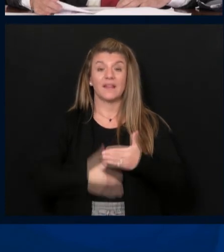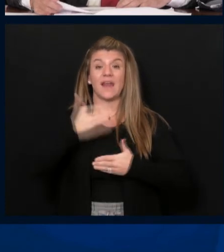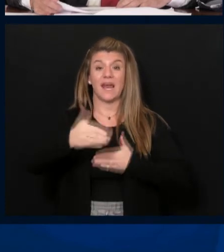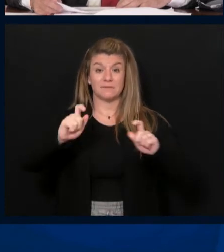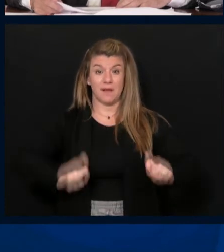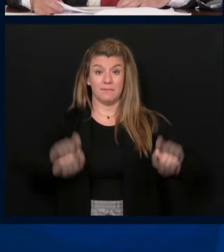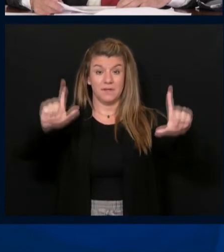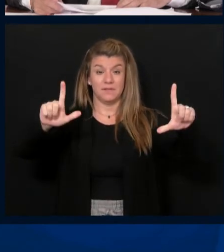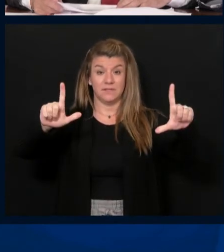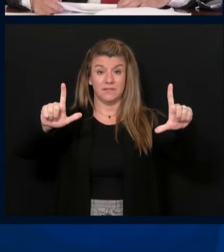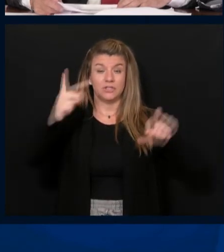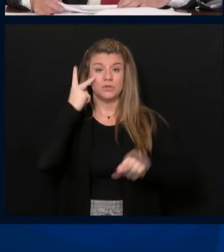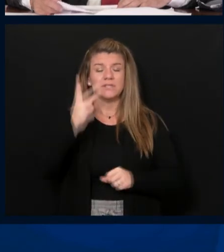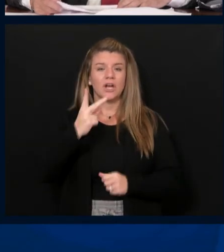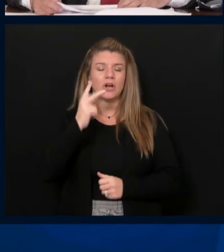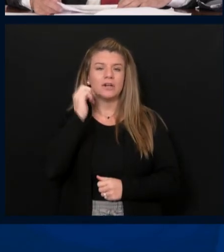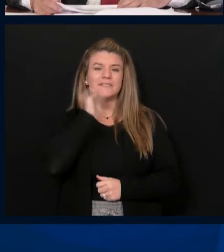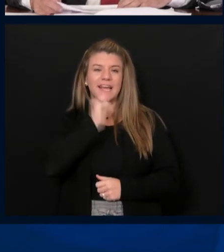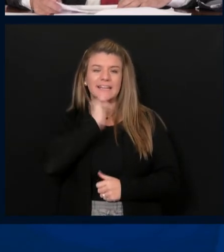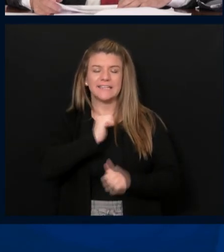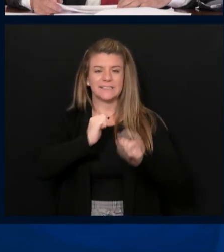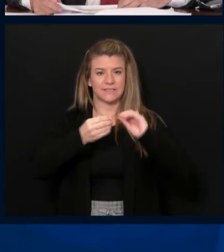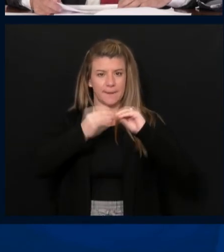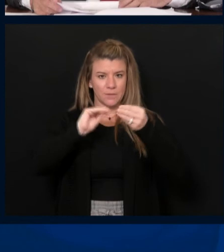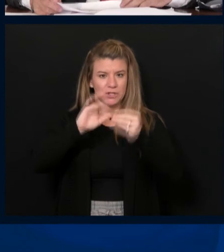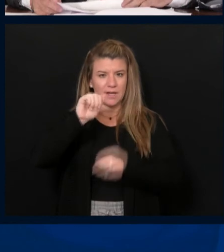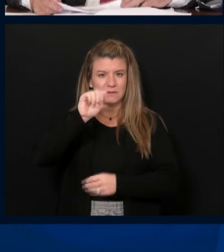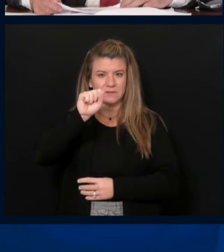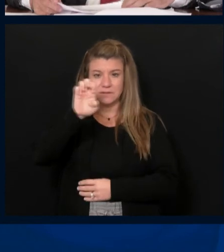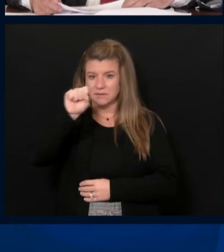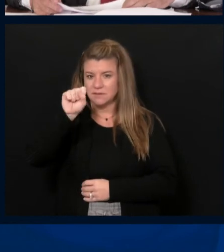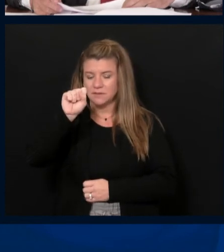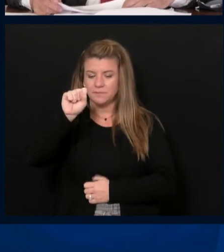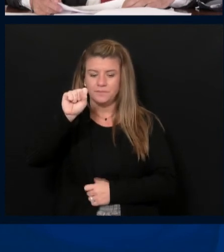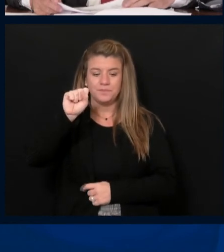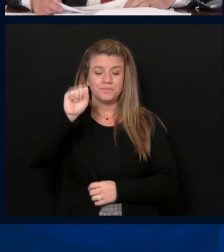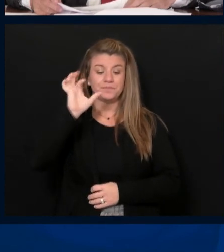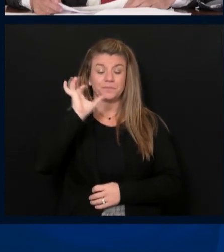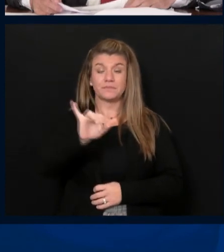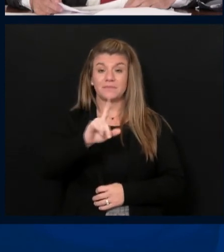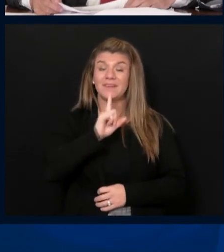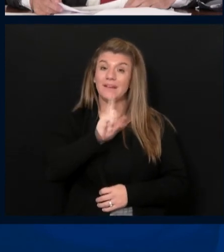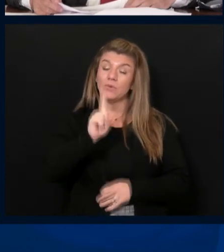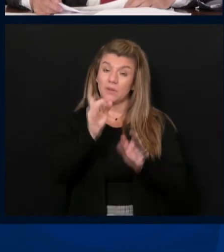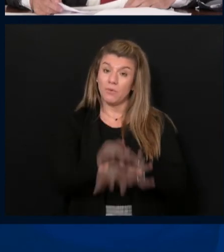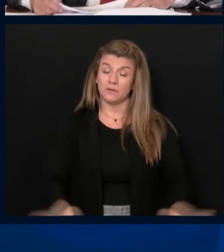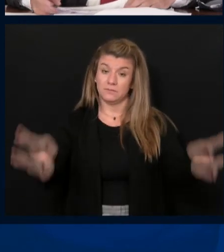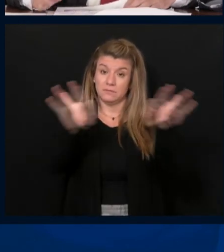thing is where our cases, our daily cases. Now, this is really important.